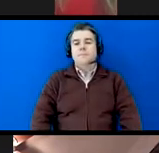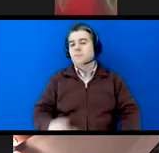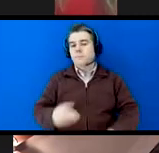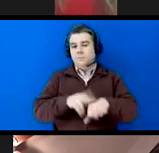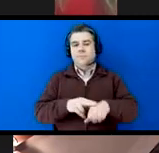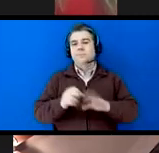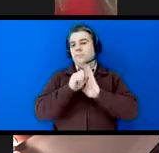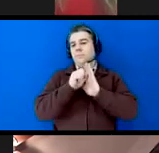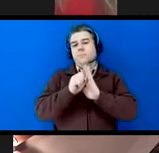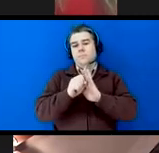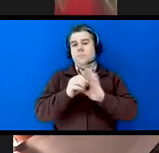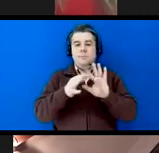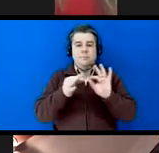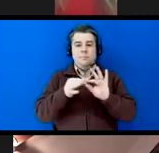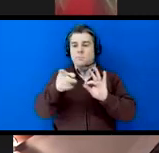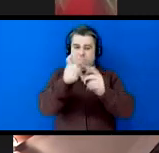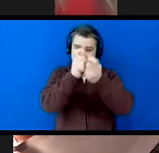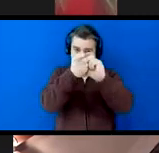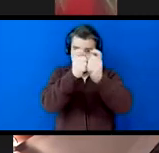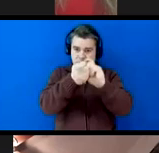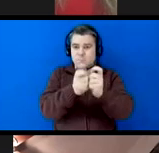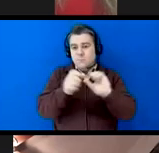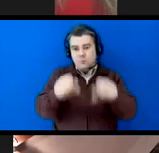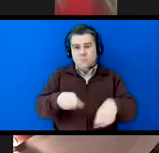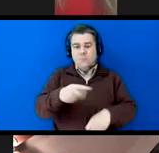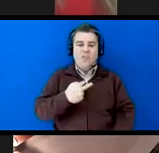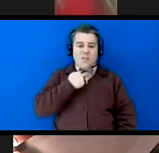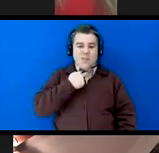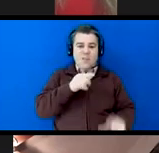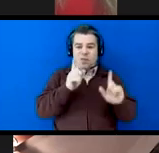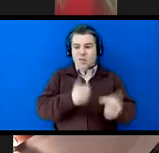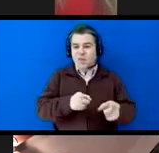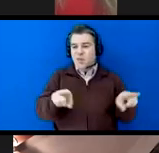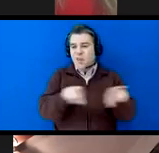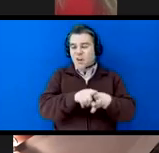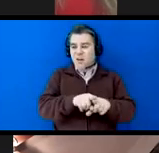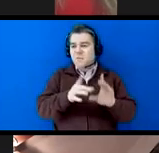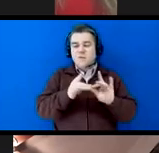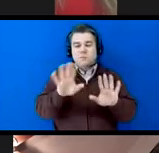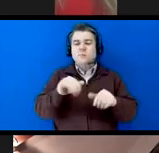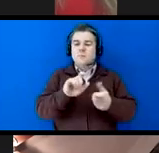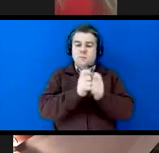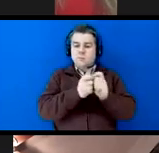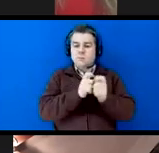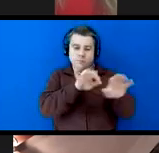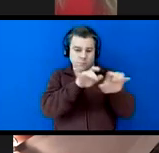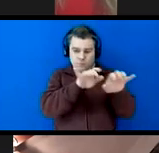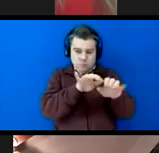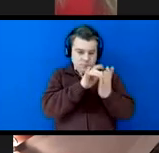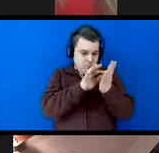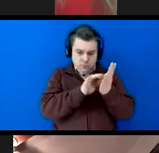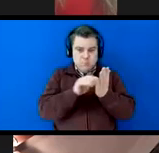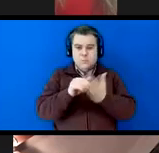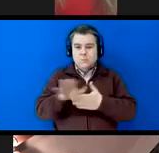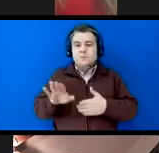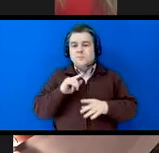sample message that you're going to be able to change. You don't have to be locked into this message. It's pre-written for you. You'll be able to change it right before it goes out. But this is a